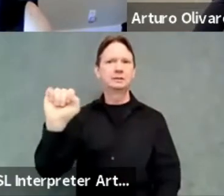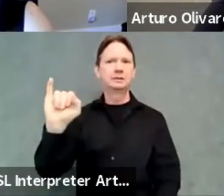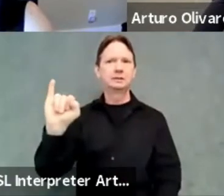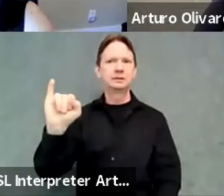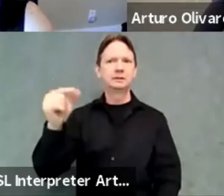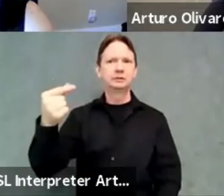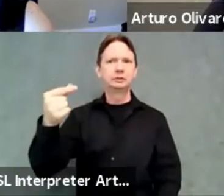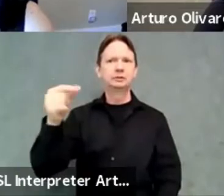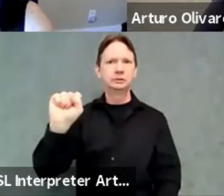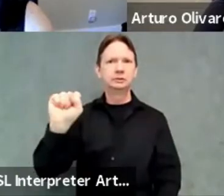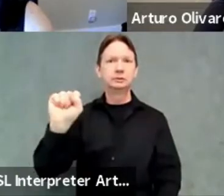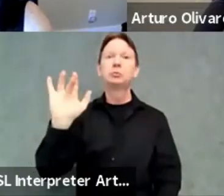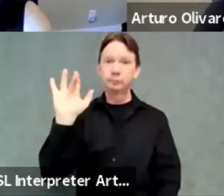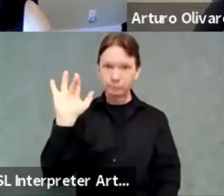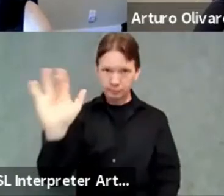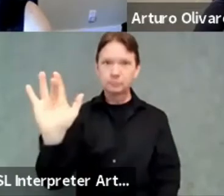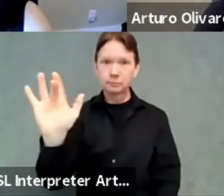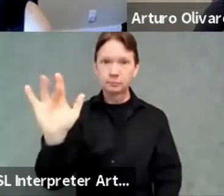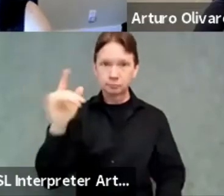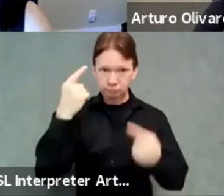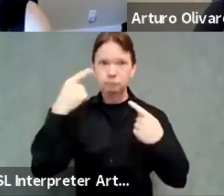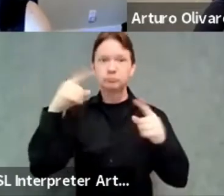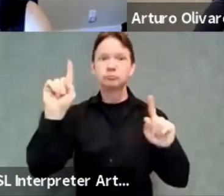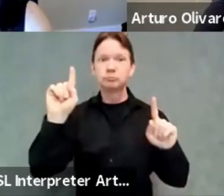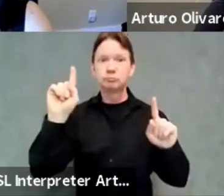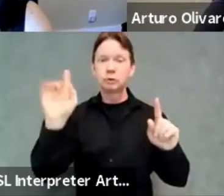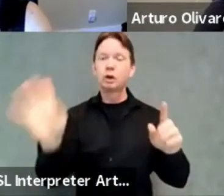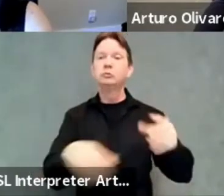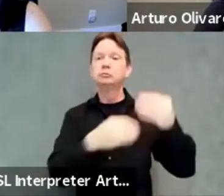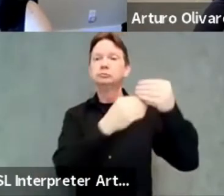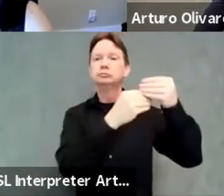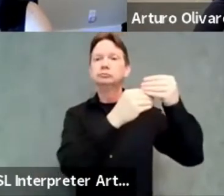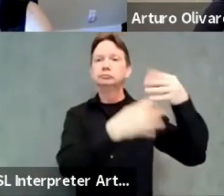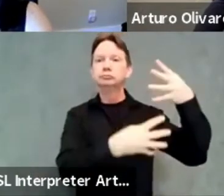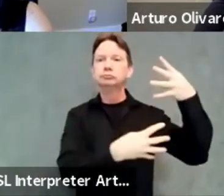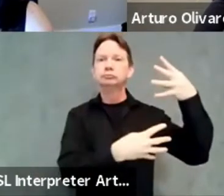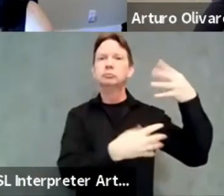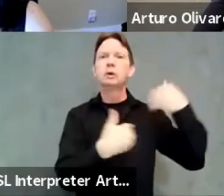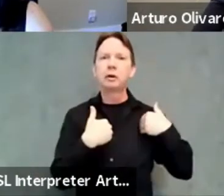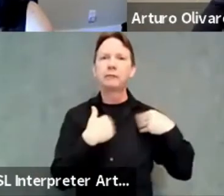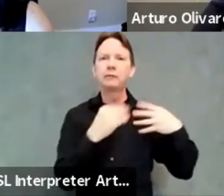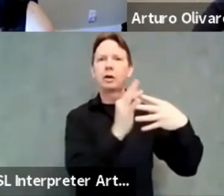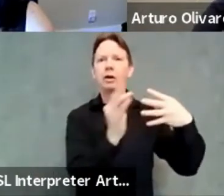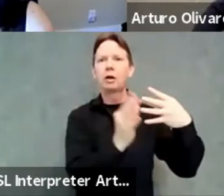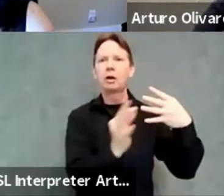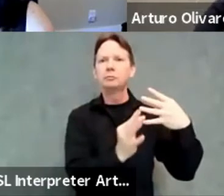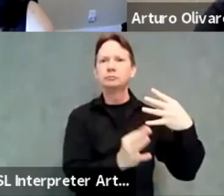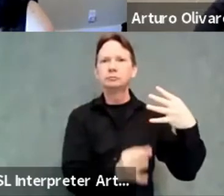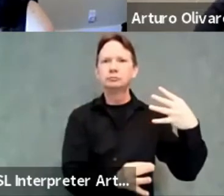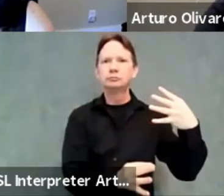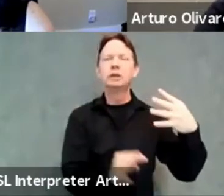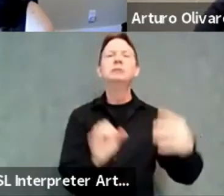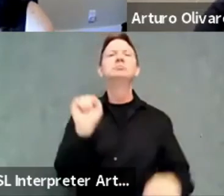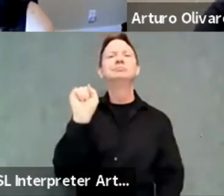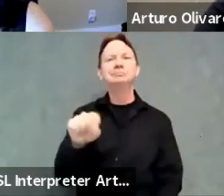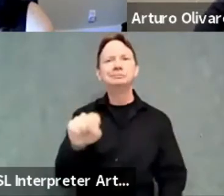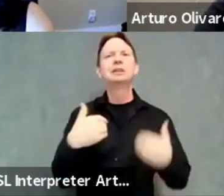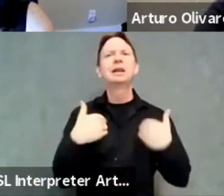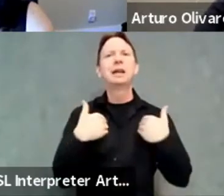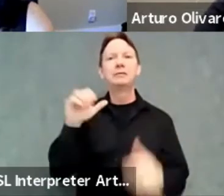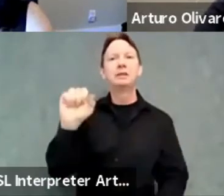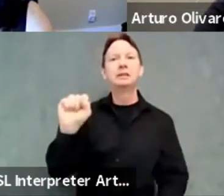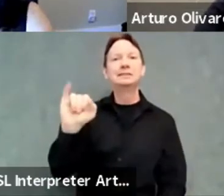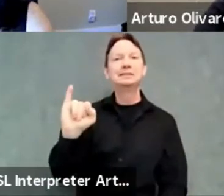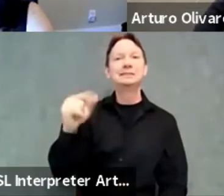on SIGs, it's going to take you to some options here. First of all, there is the SIG directory, which I also forgot to mention, but that